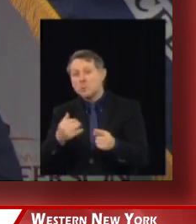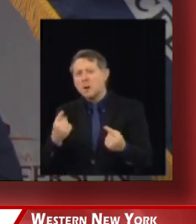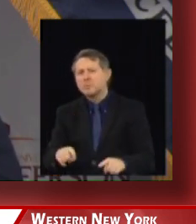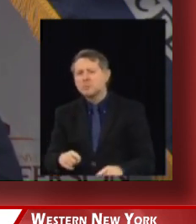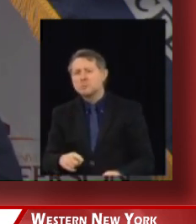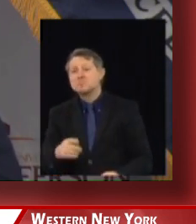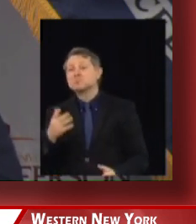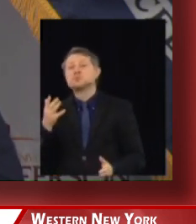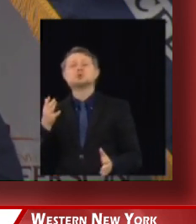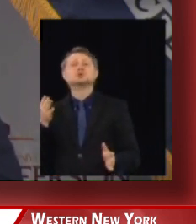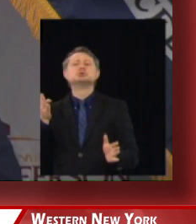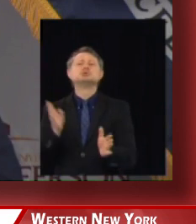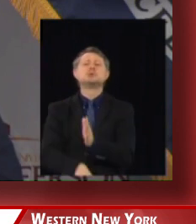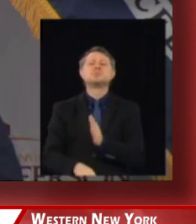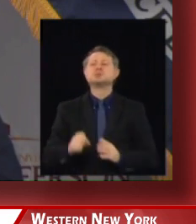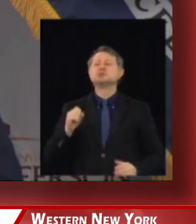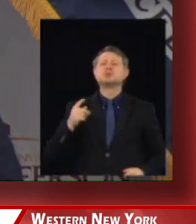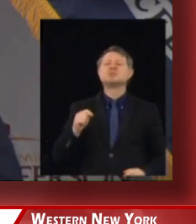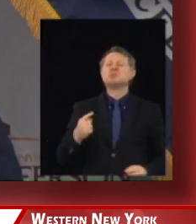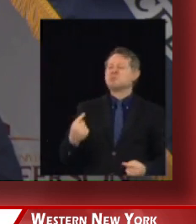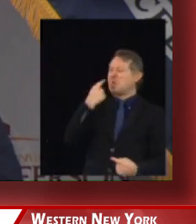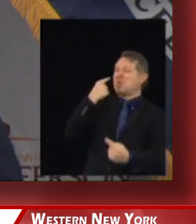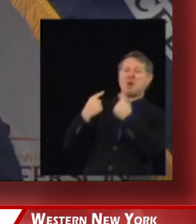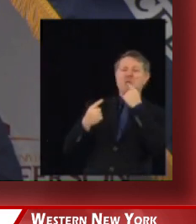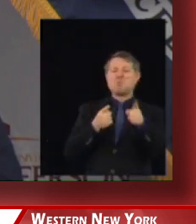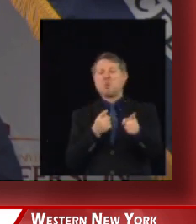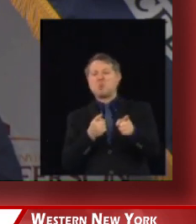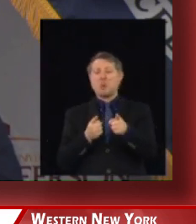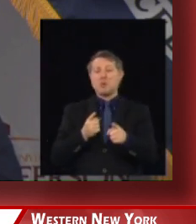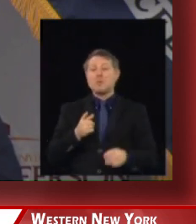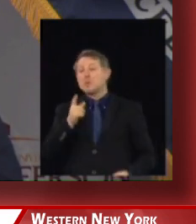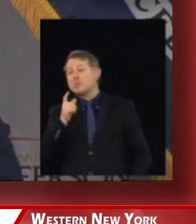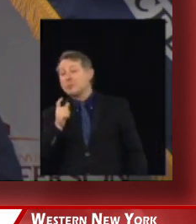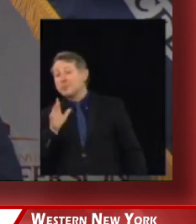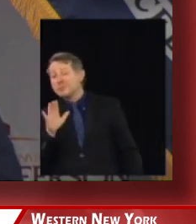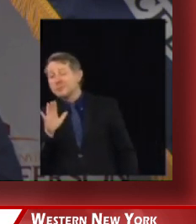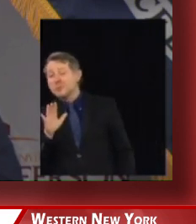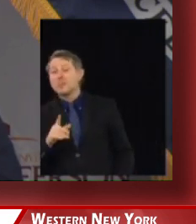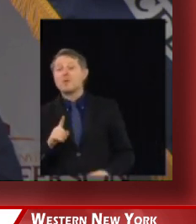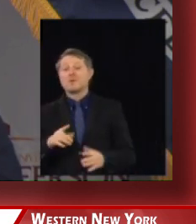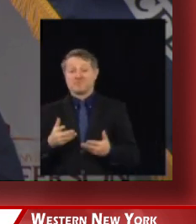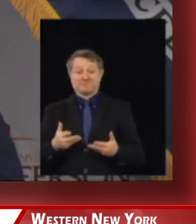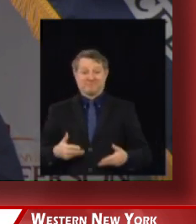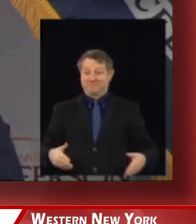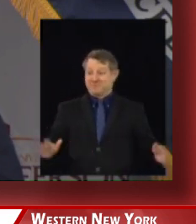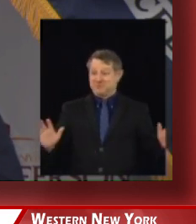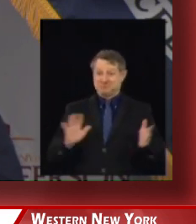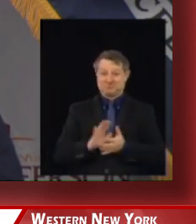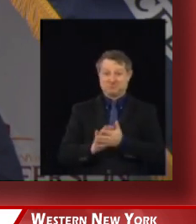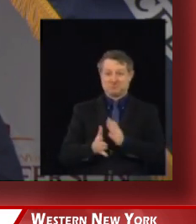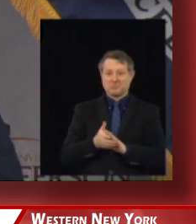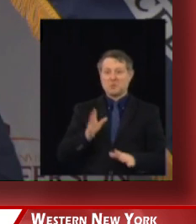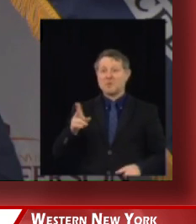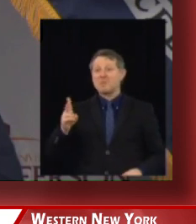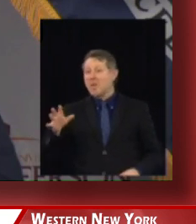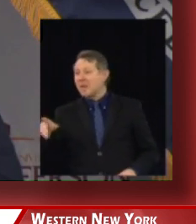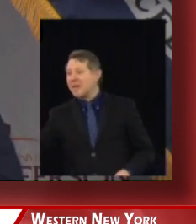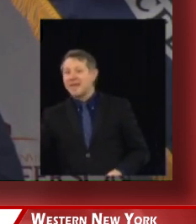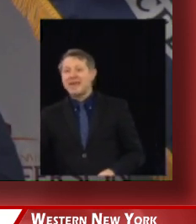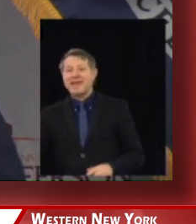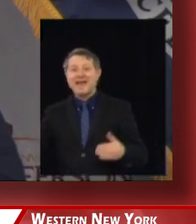minutes. Those of you watching on our Roku app, Apple TV, mobile app, or 24-hour streaming network online, stay right